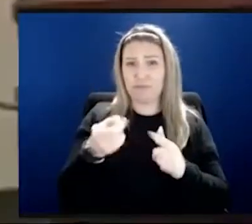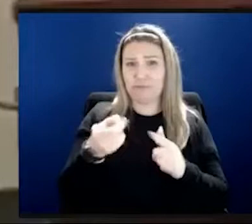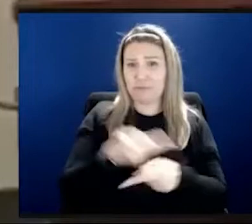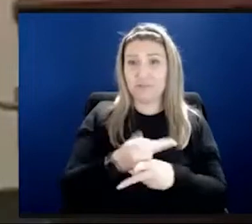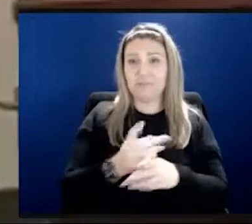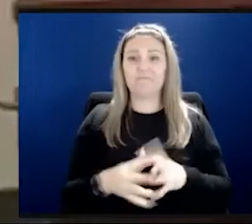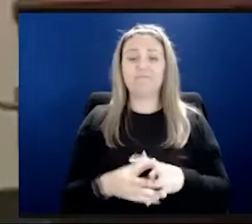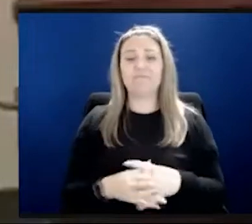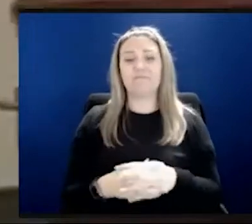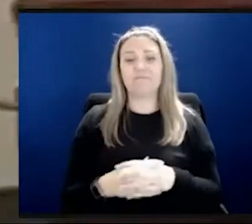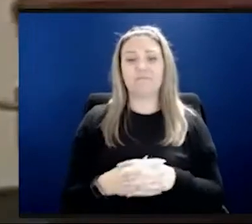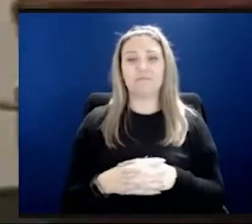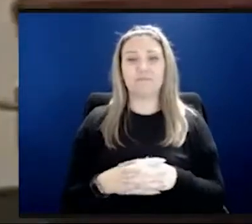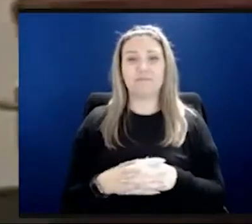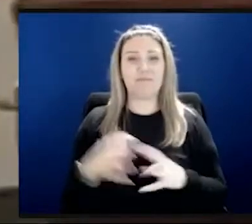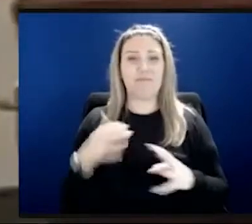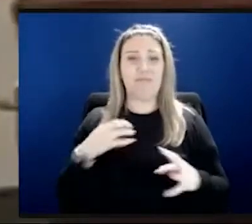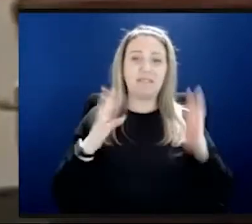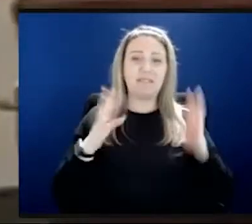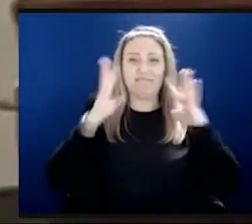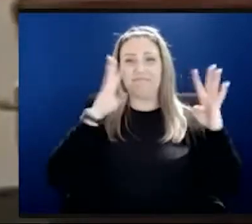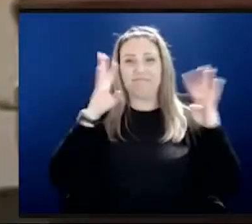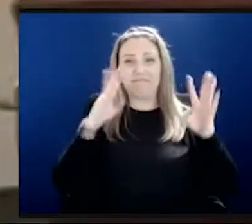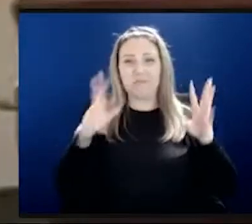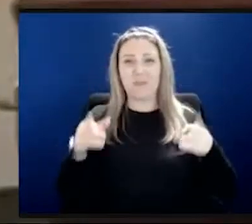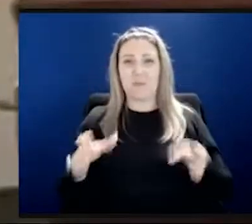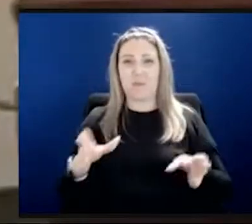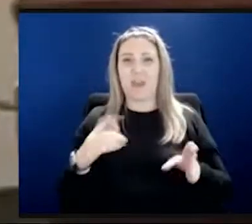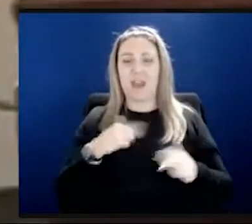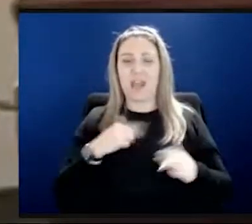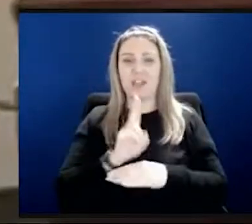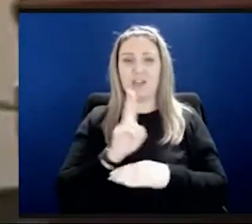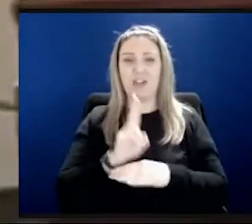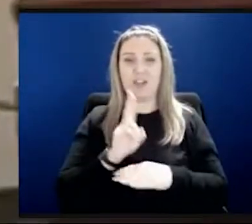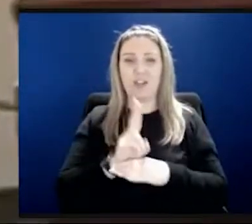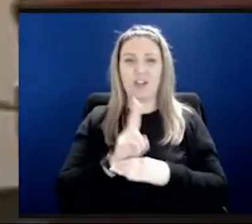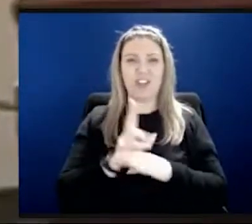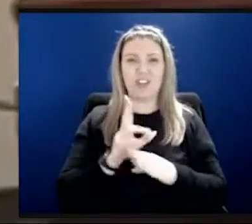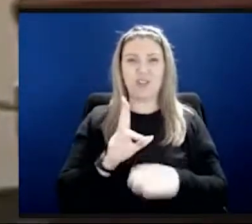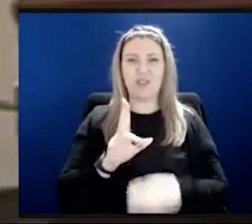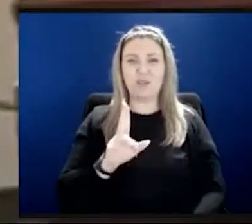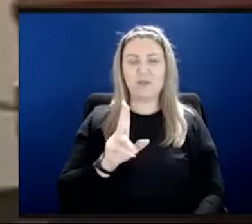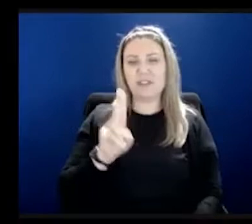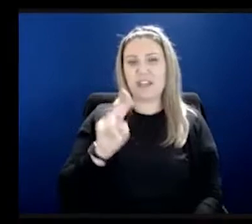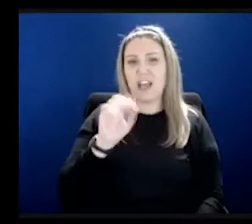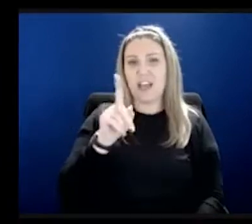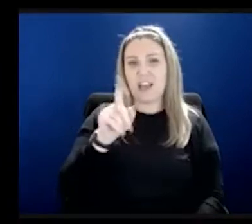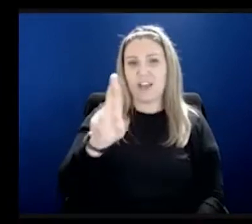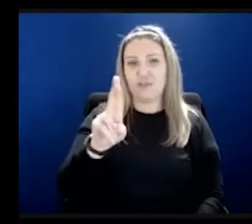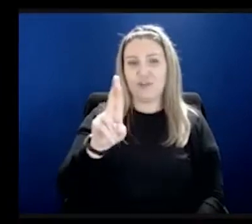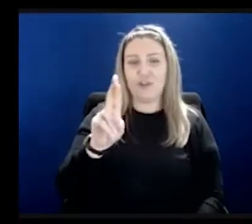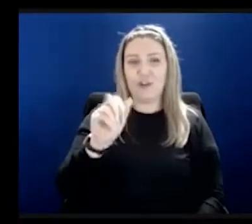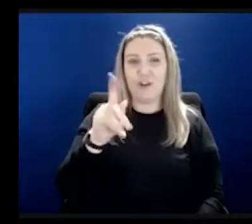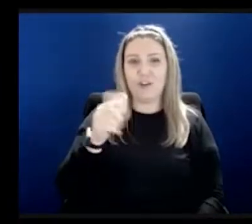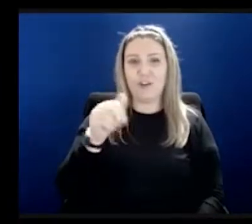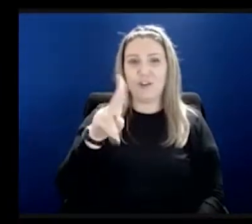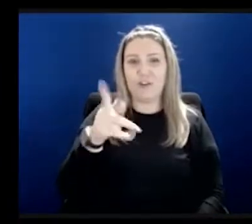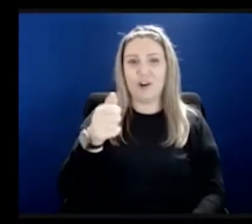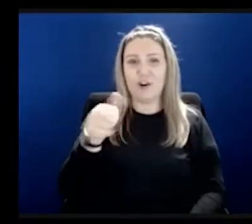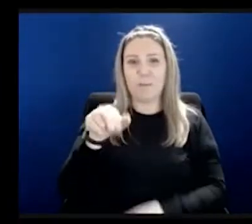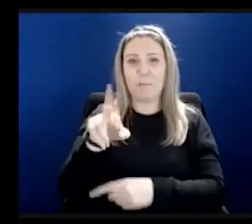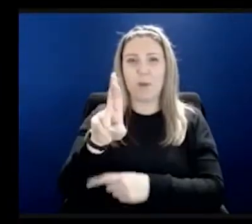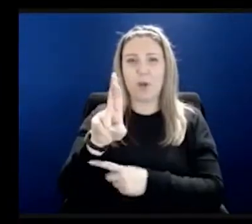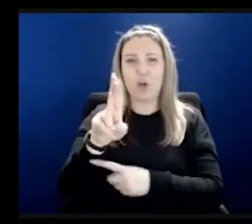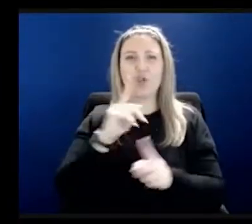So I came up with the way I use these Under Armour football girdle pants, and they're like elastic pants that